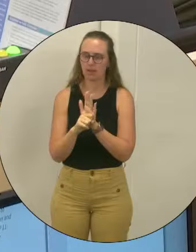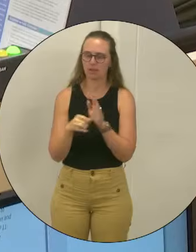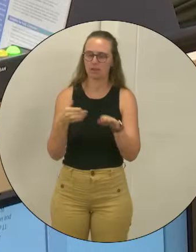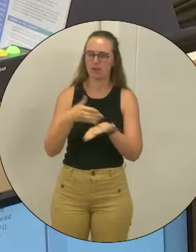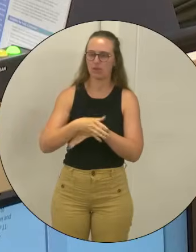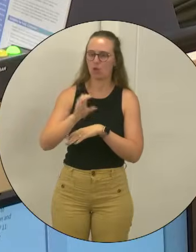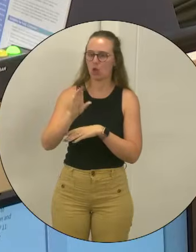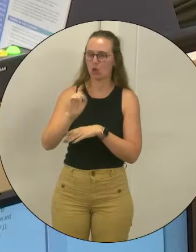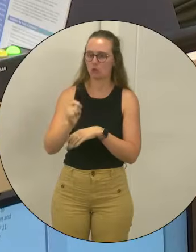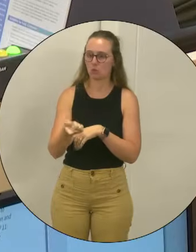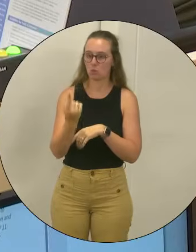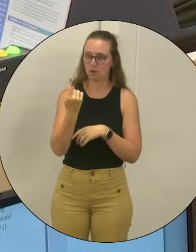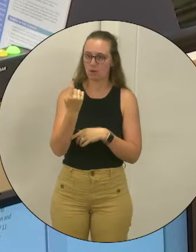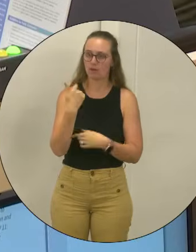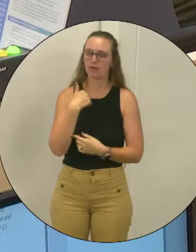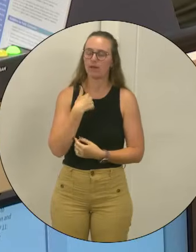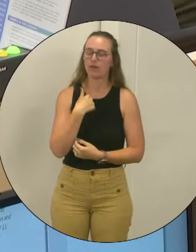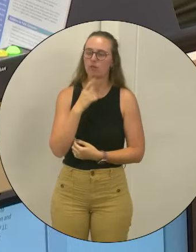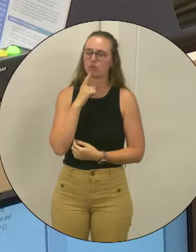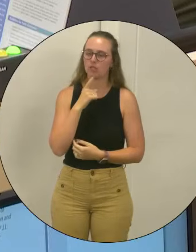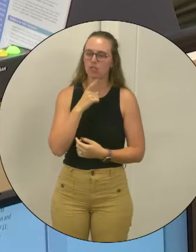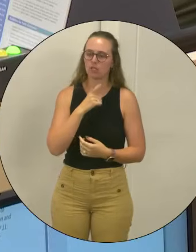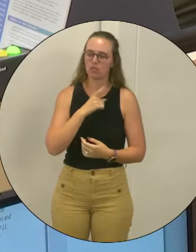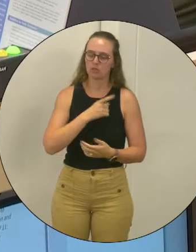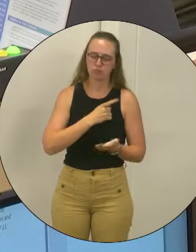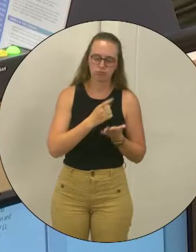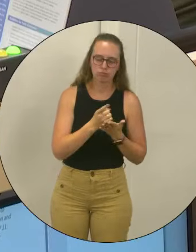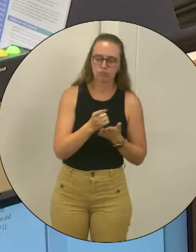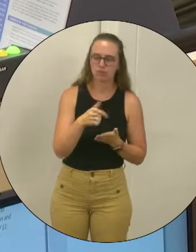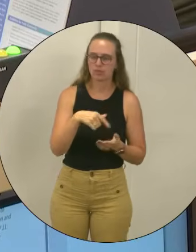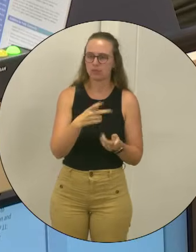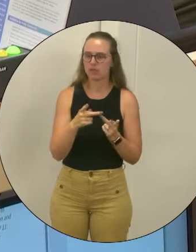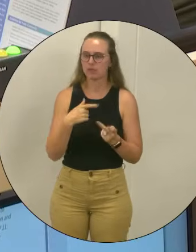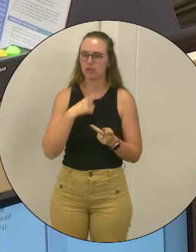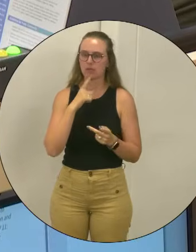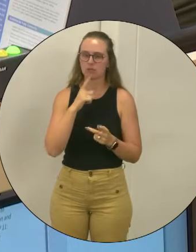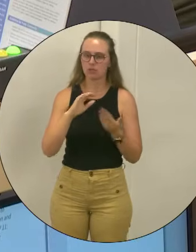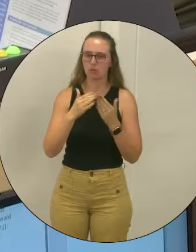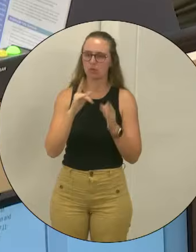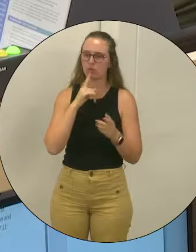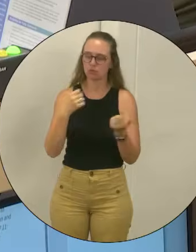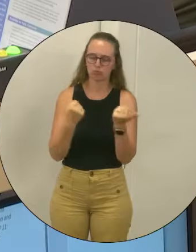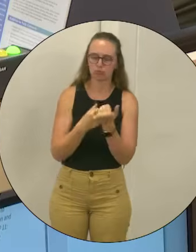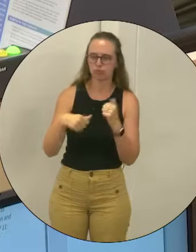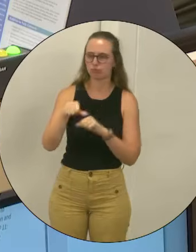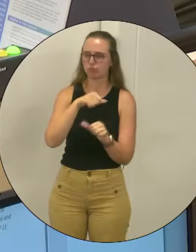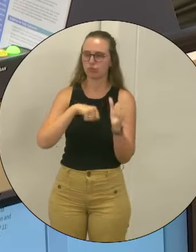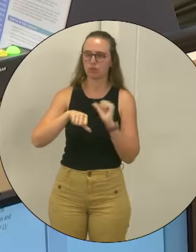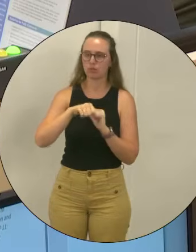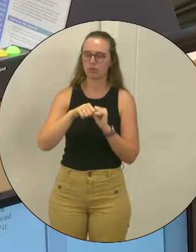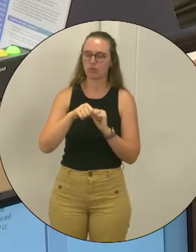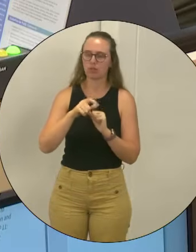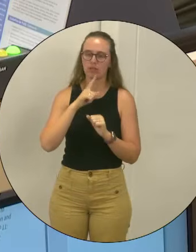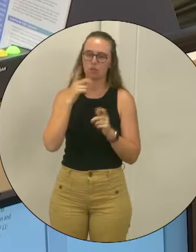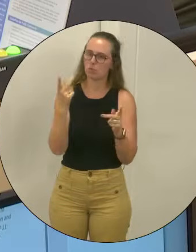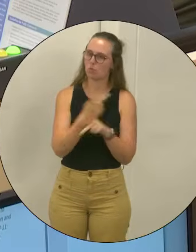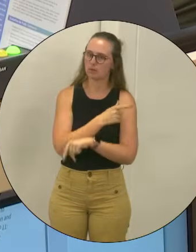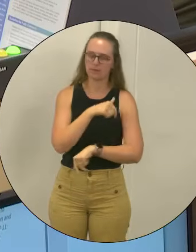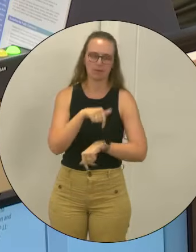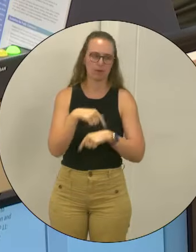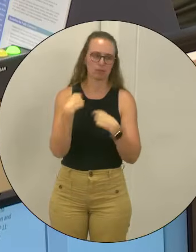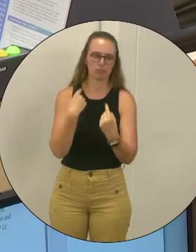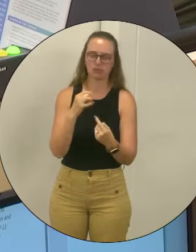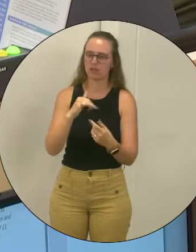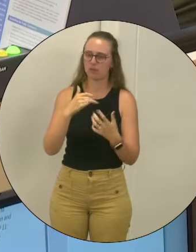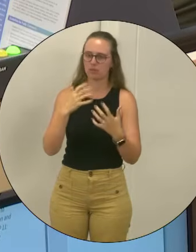After October 1, I really fell in love with this place because I saw the community really come together in one of like the most worst harm. Like that